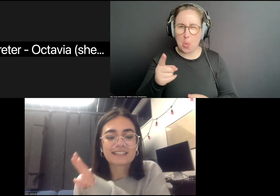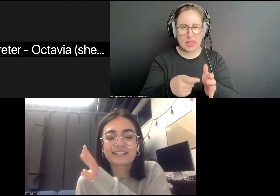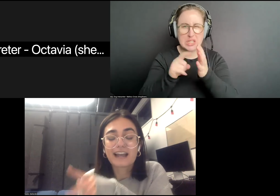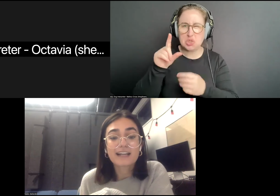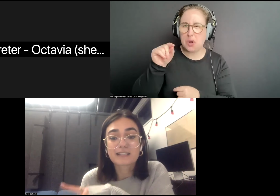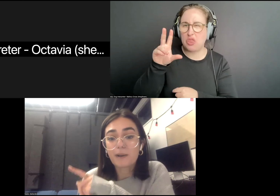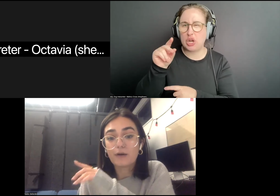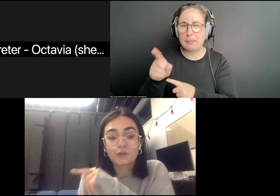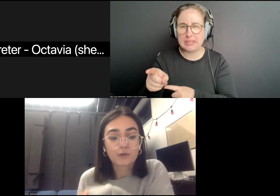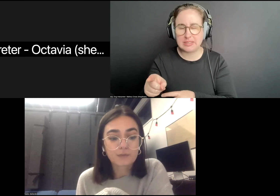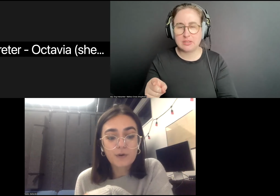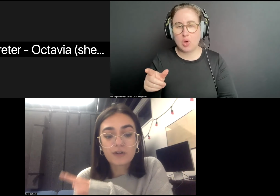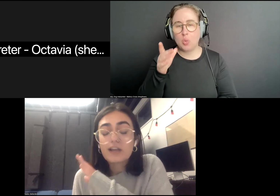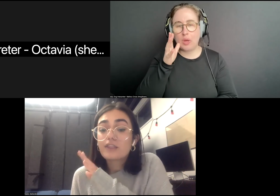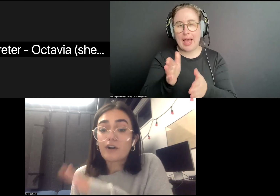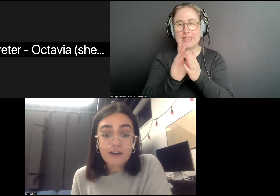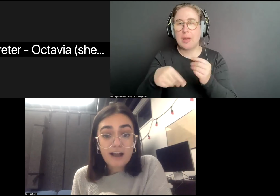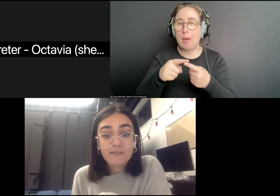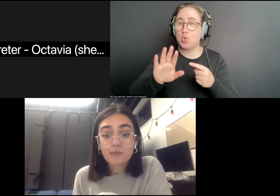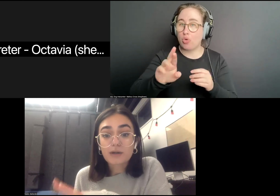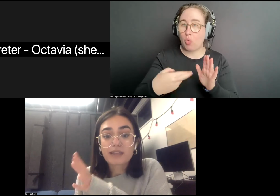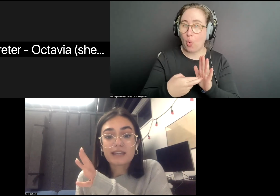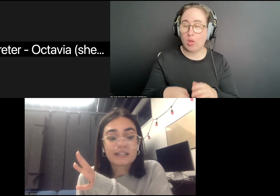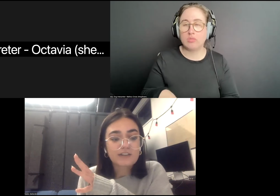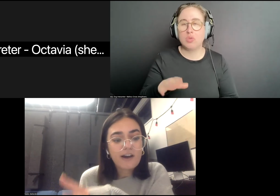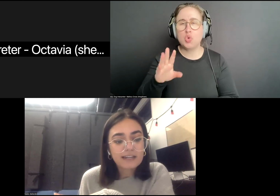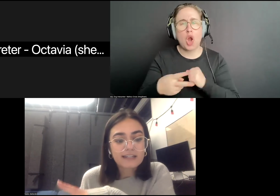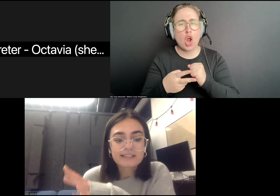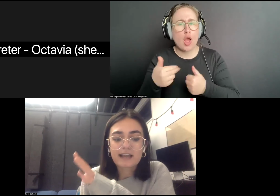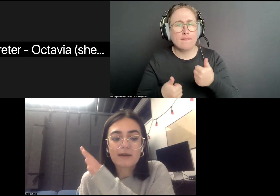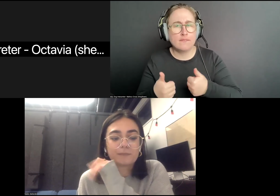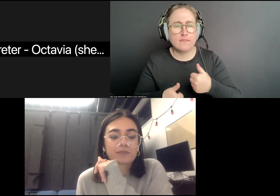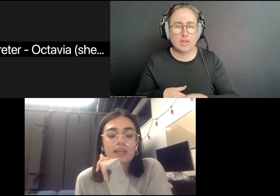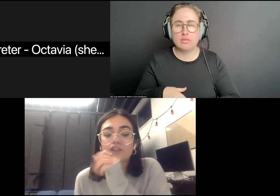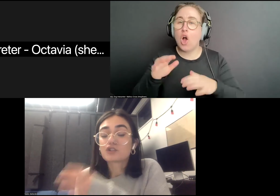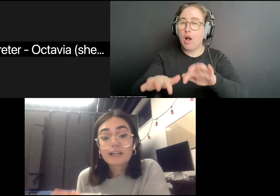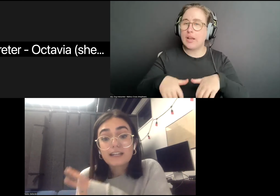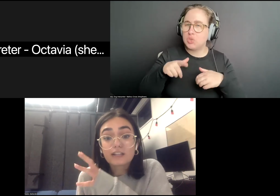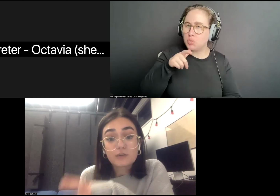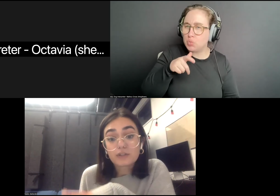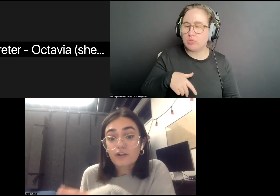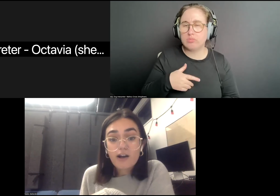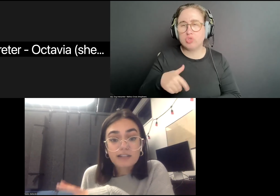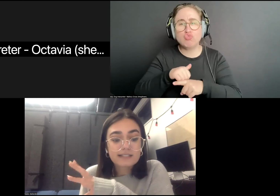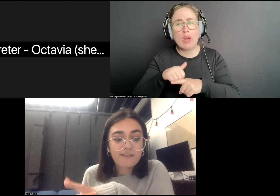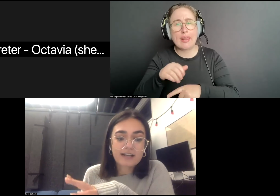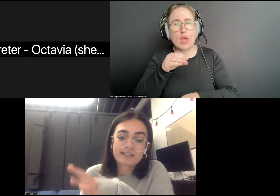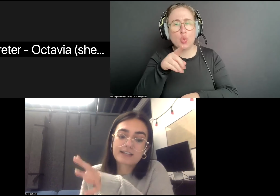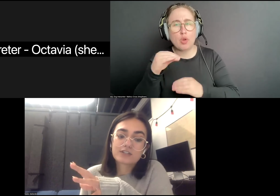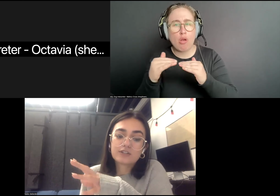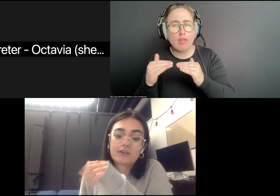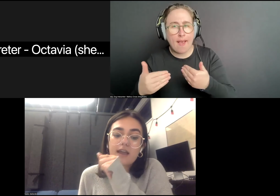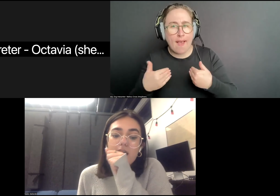30 minutes. It's going to ask about your role, the archive you work with and its audience, the training that you and your colleagues